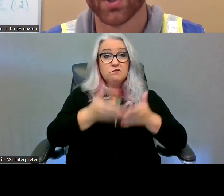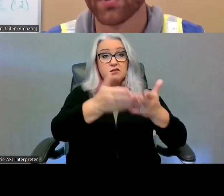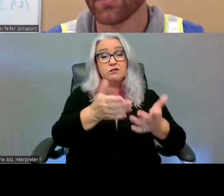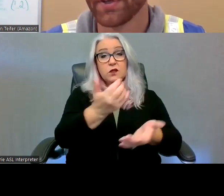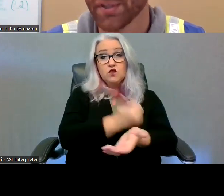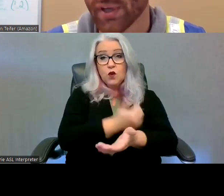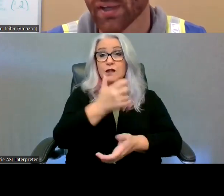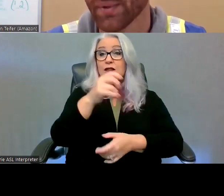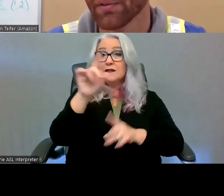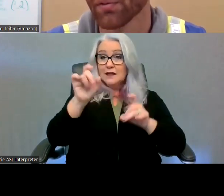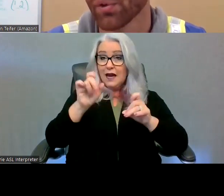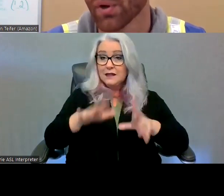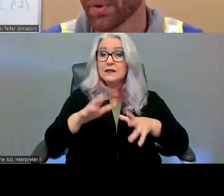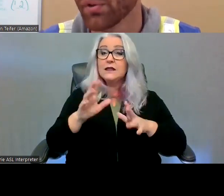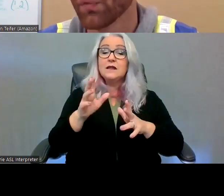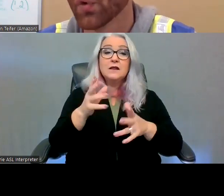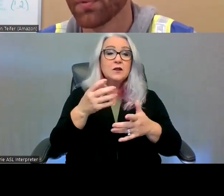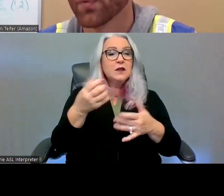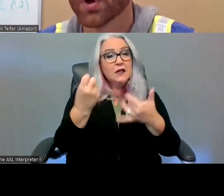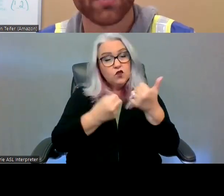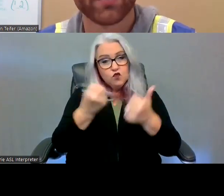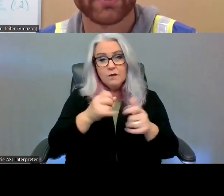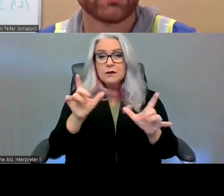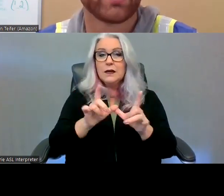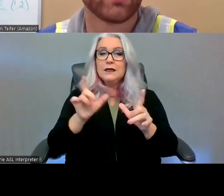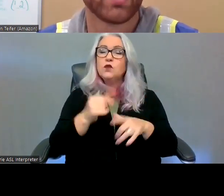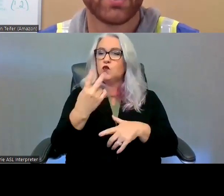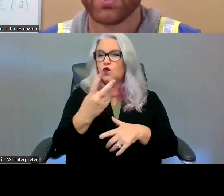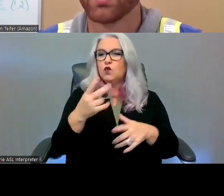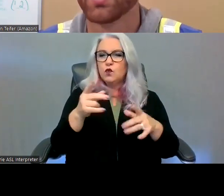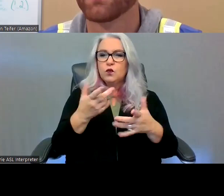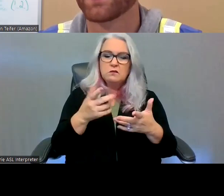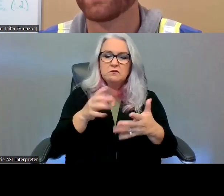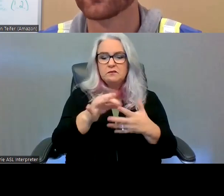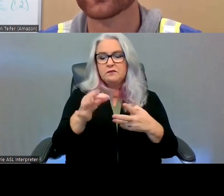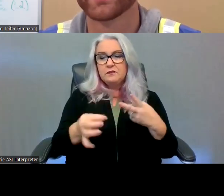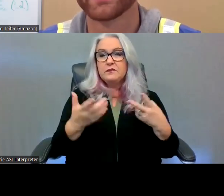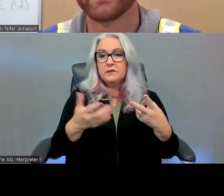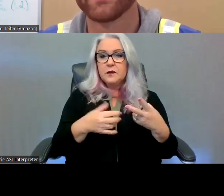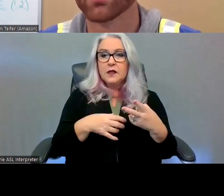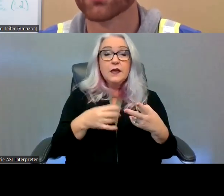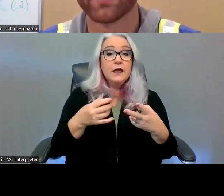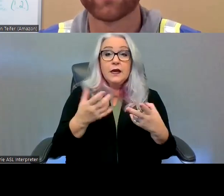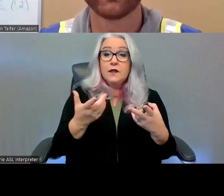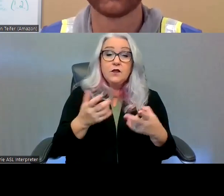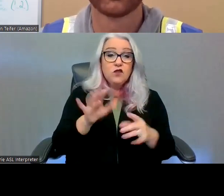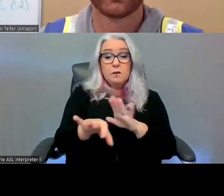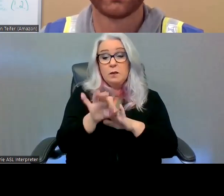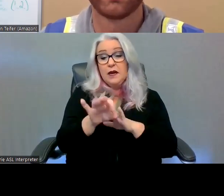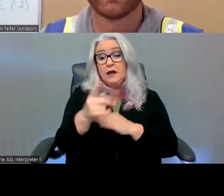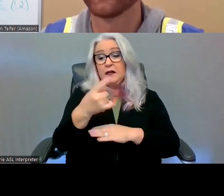process your work authorization documents. So you want to bring 2 forms of work authorization with you. You just pick a day that works best for